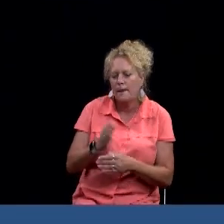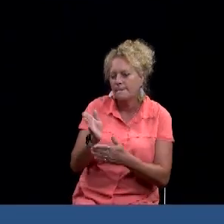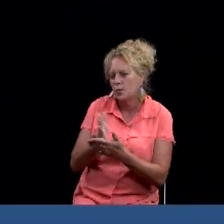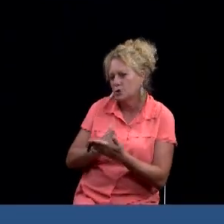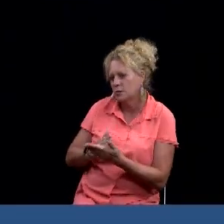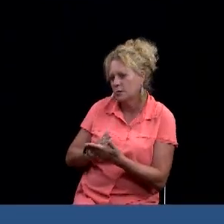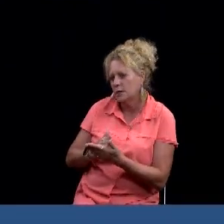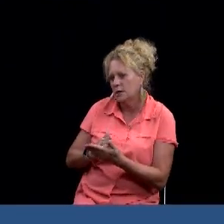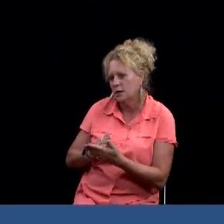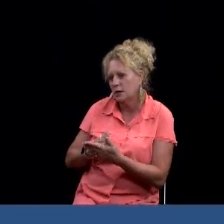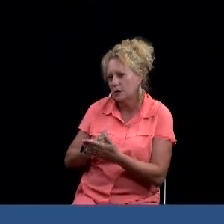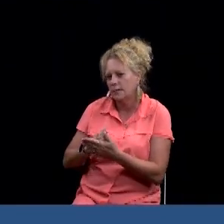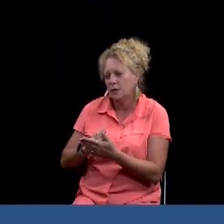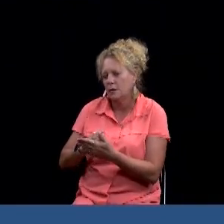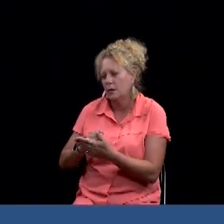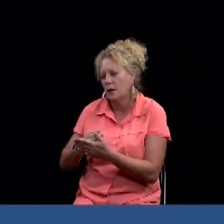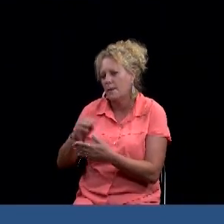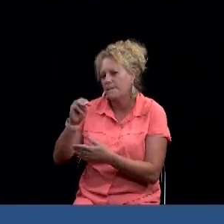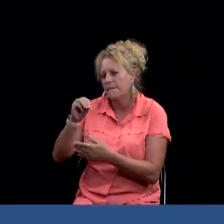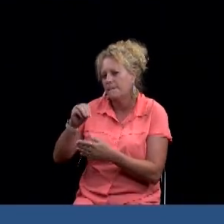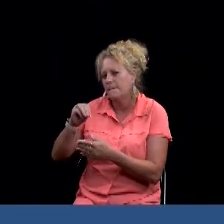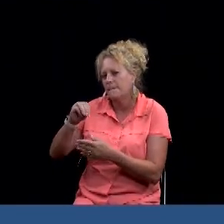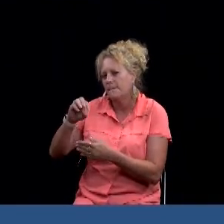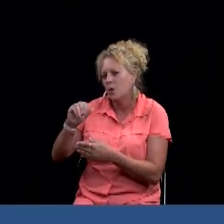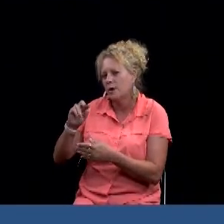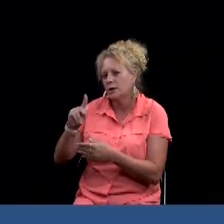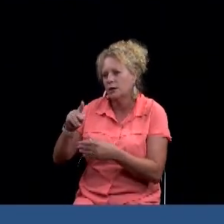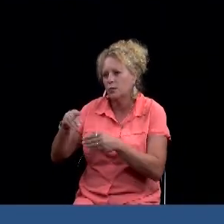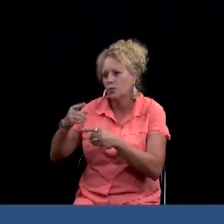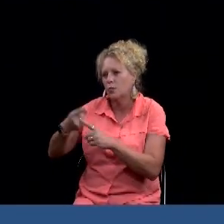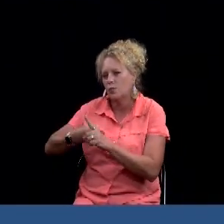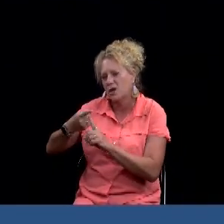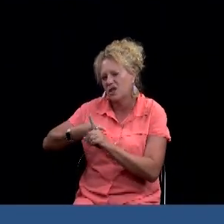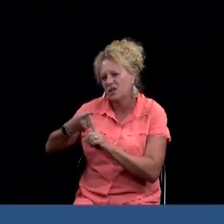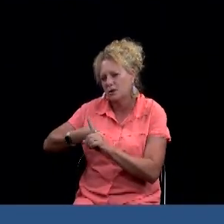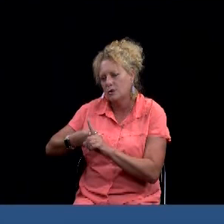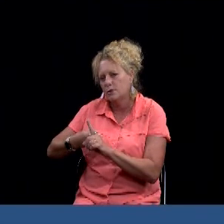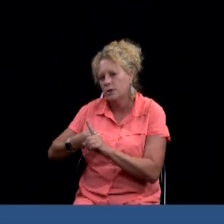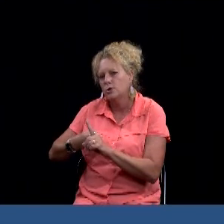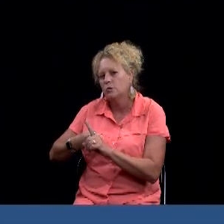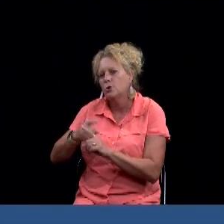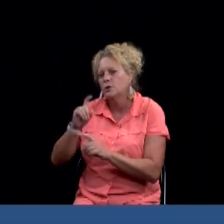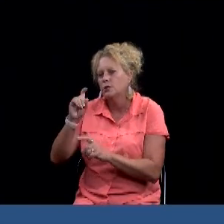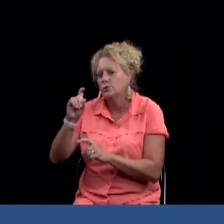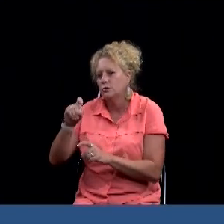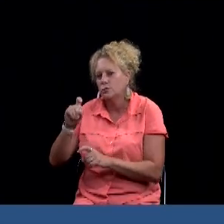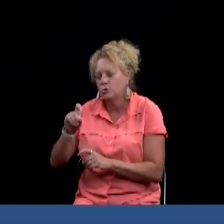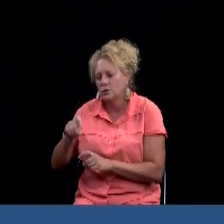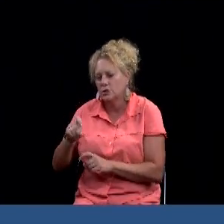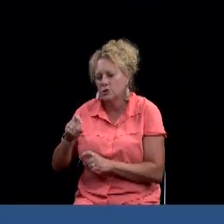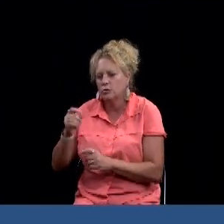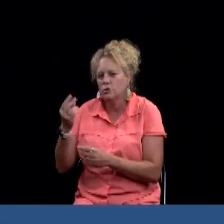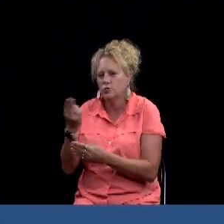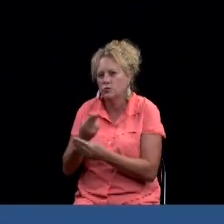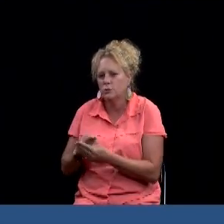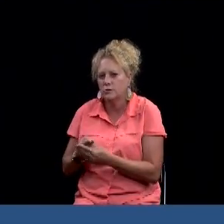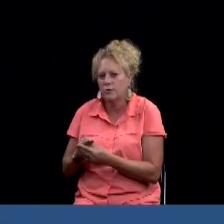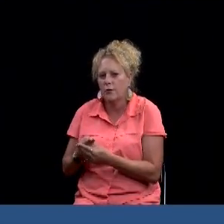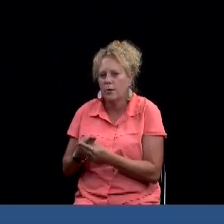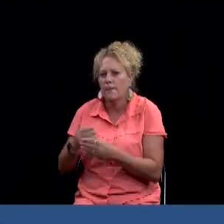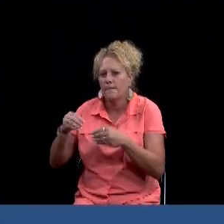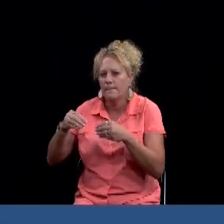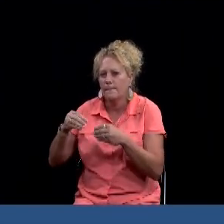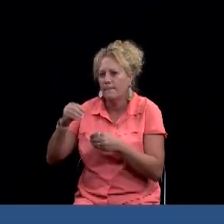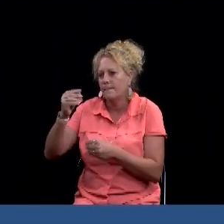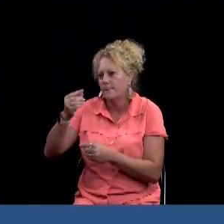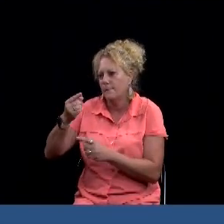you intend to use to technically charging market rents, but also utilizing your Section 8 vouchers to make up that